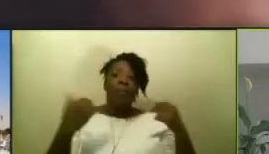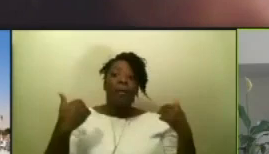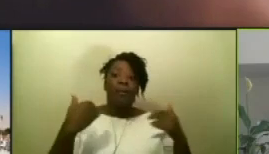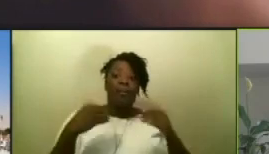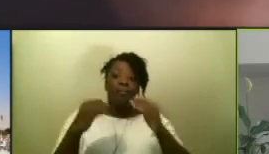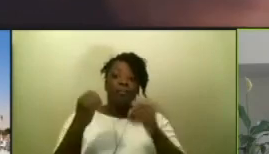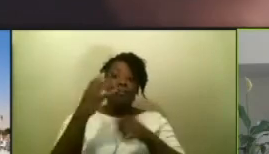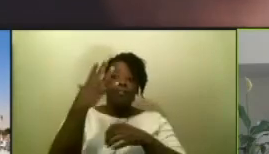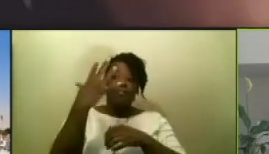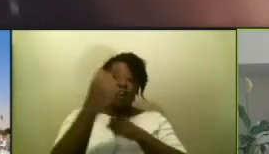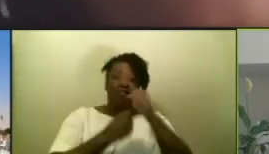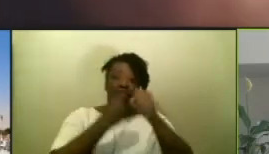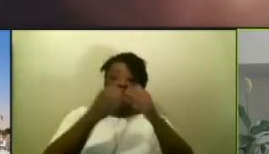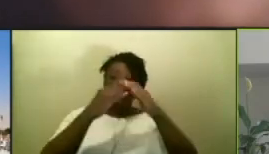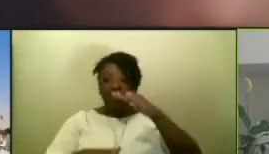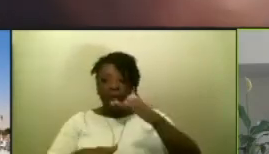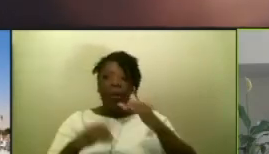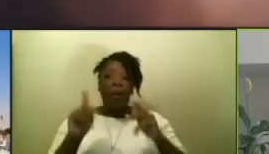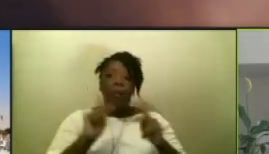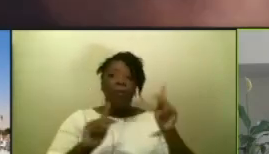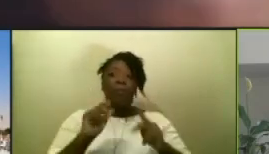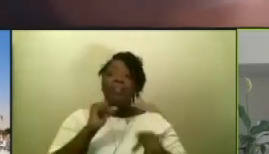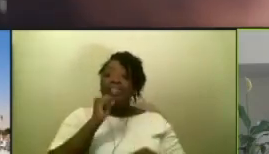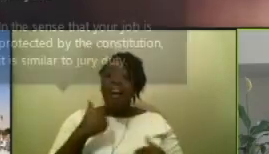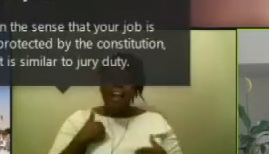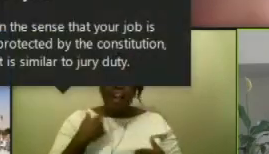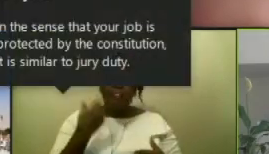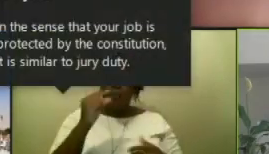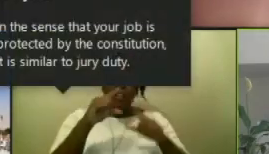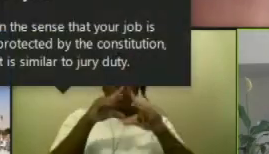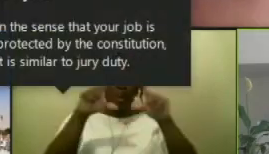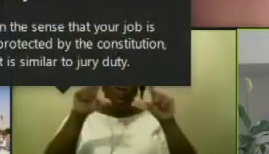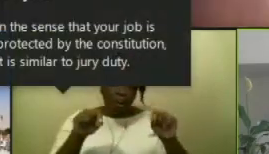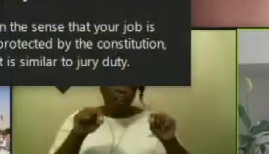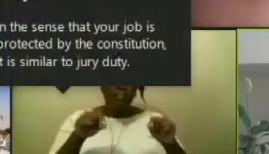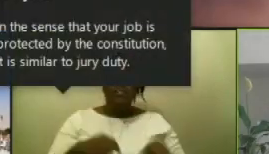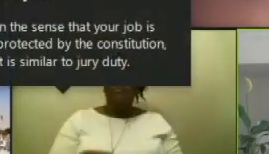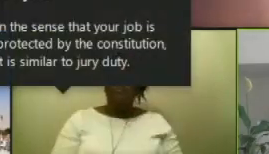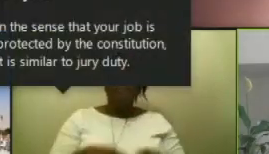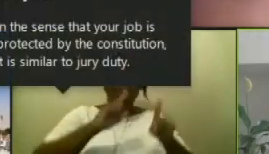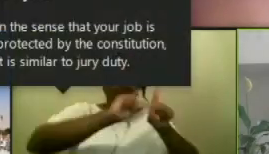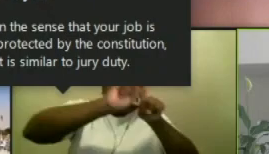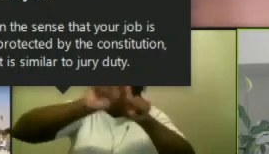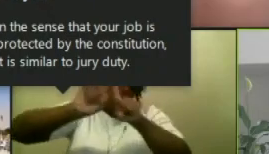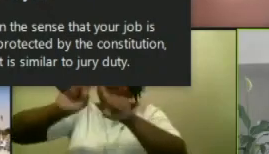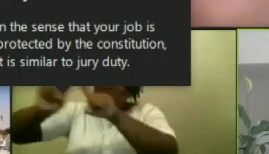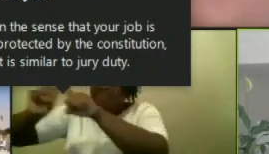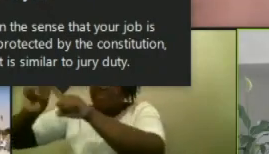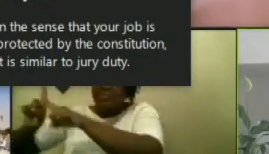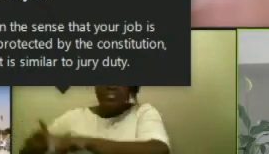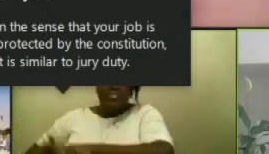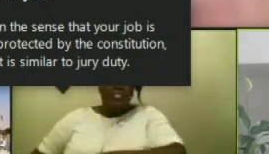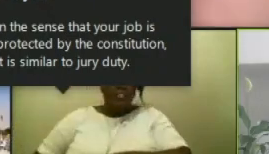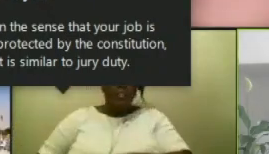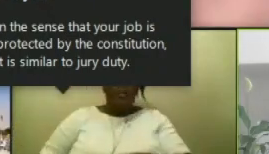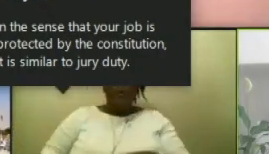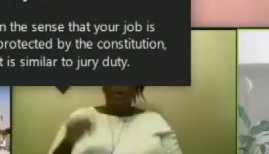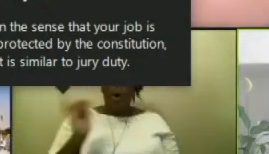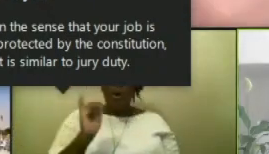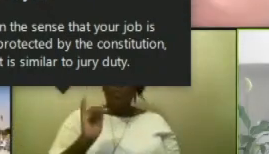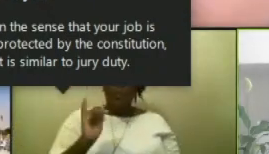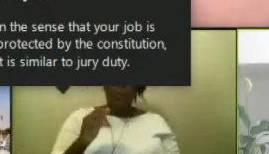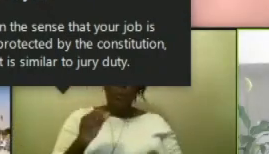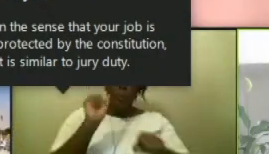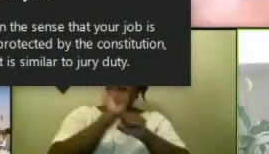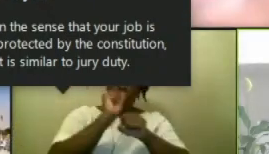DACA, undocumented folks, people on U visas. It automatically extended work permits